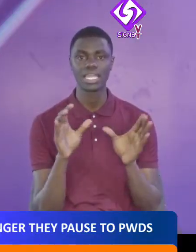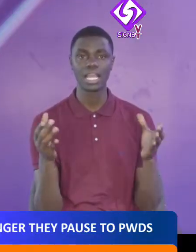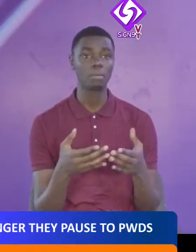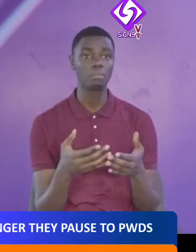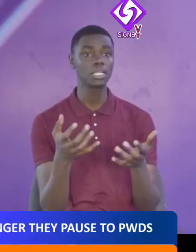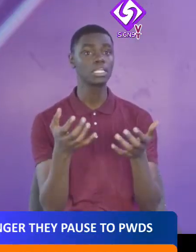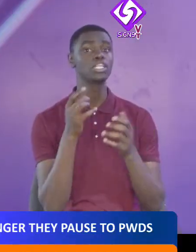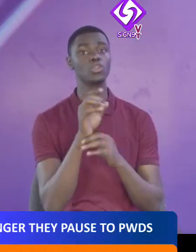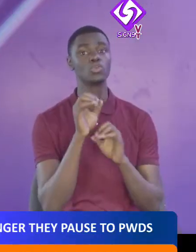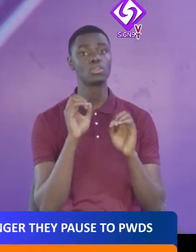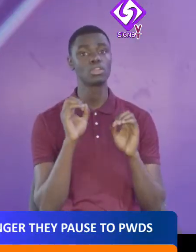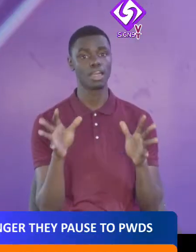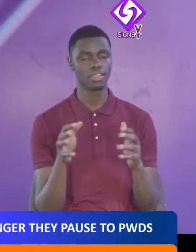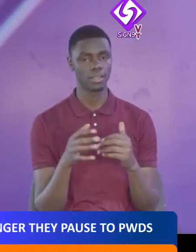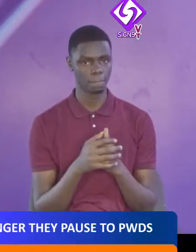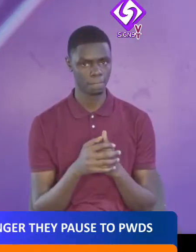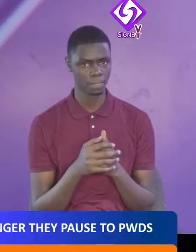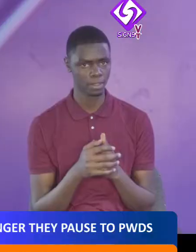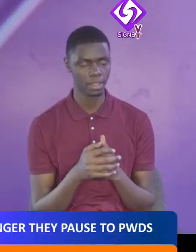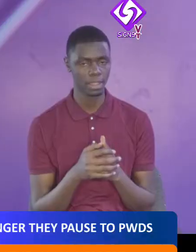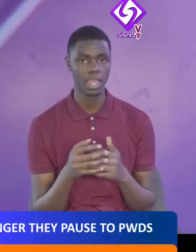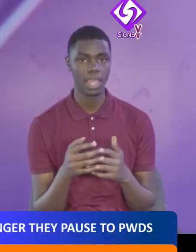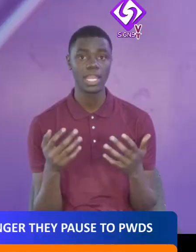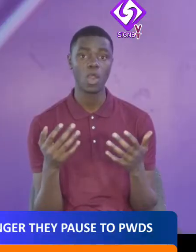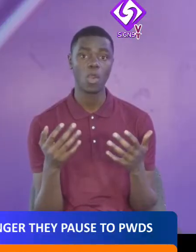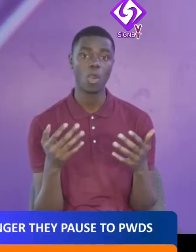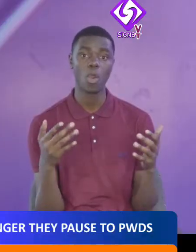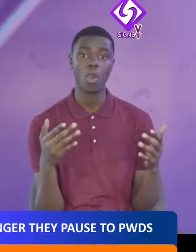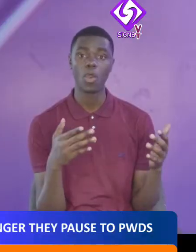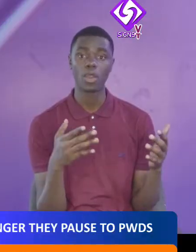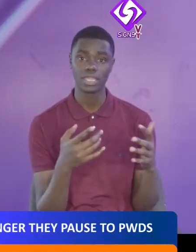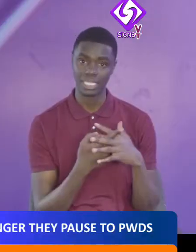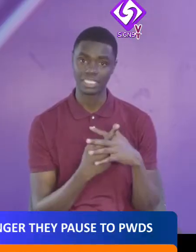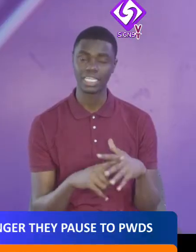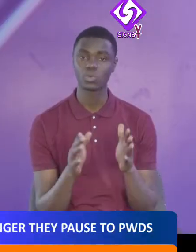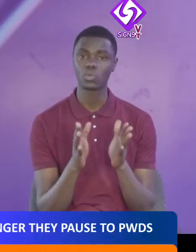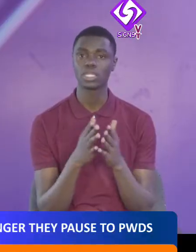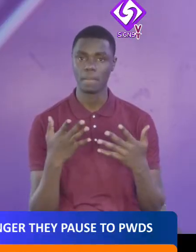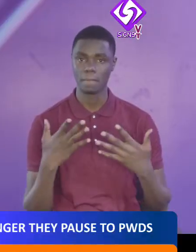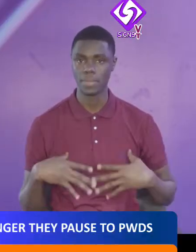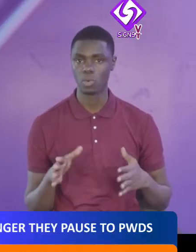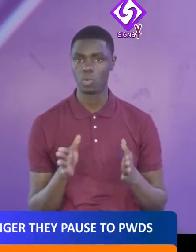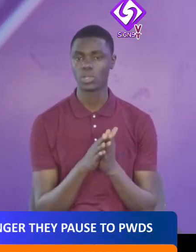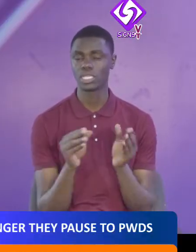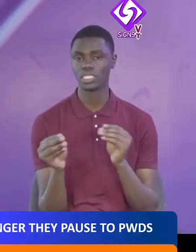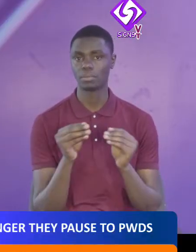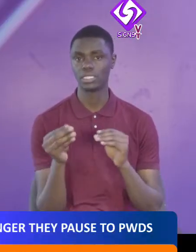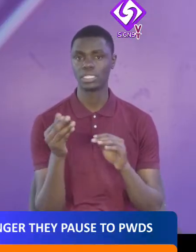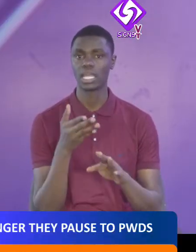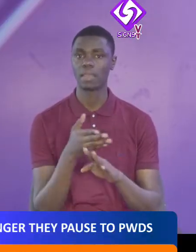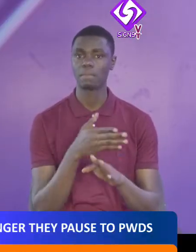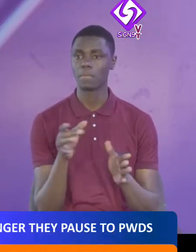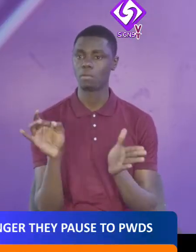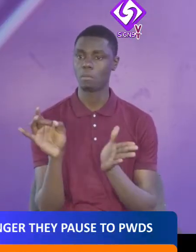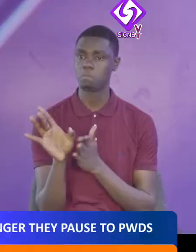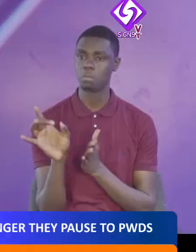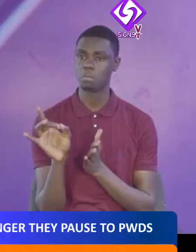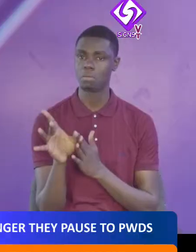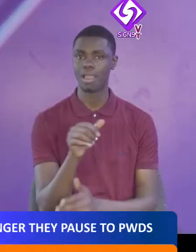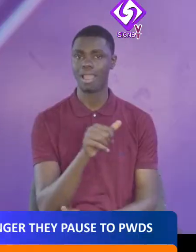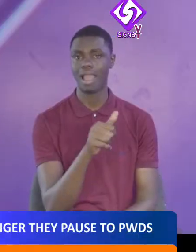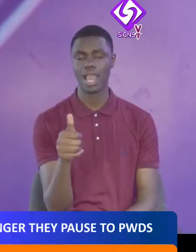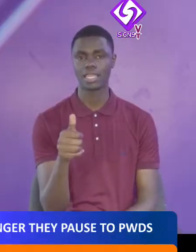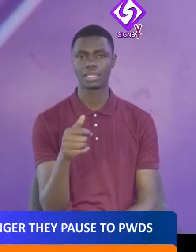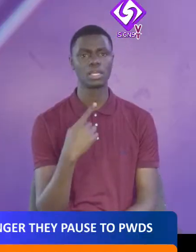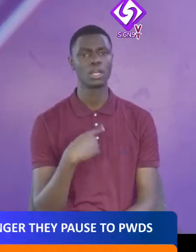with? Chances are they may start with the PWD. Before now, they deal with the others. How do we